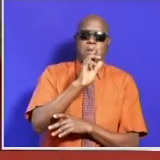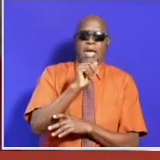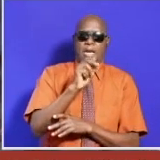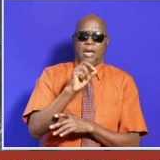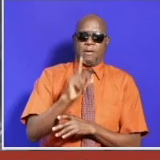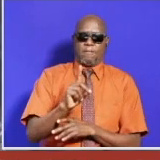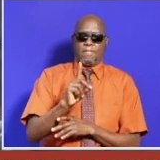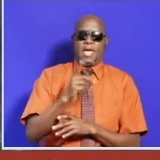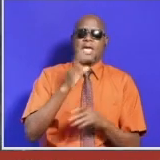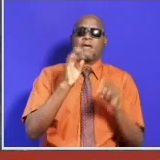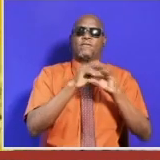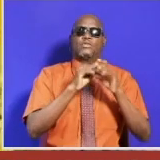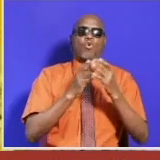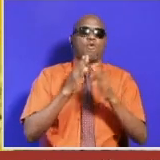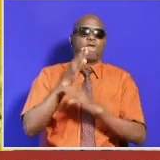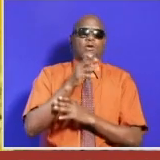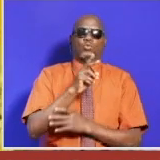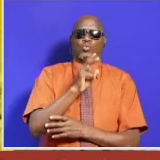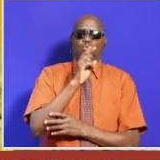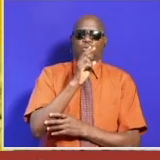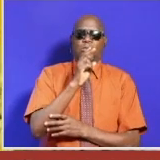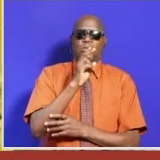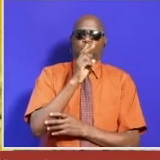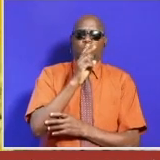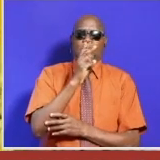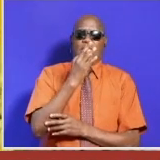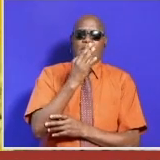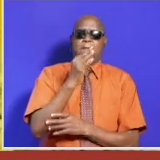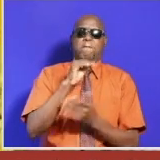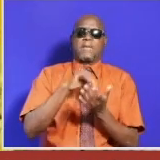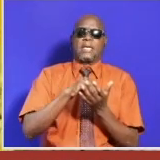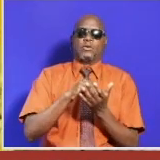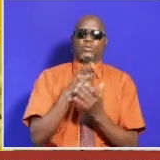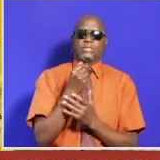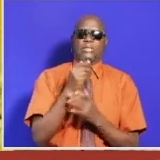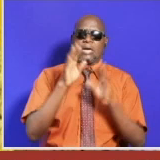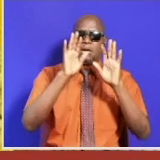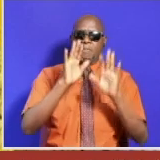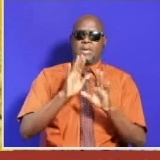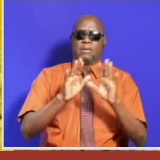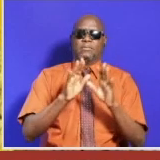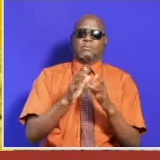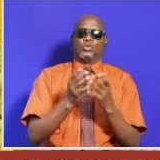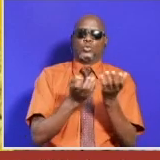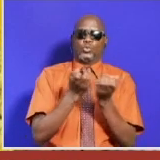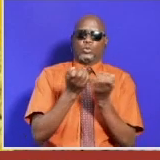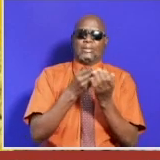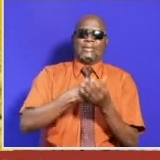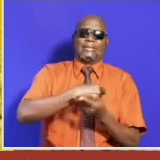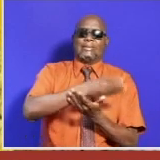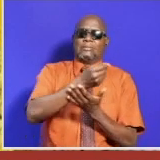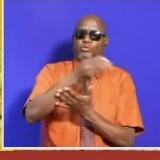investing over 23 million shillings in this campaign with regard to the trade and distribution incentives we are